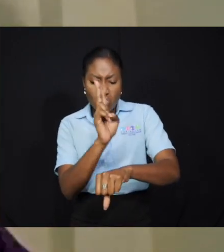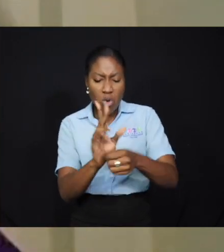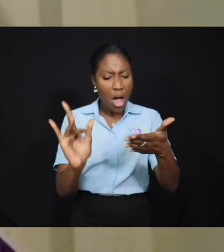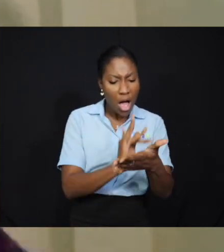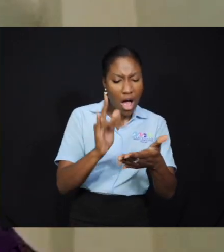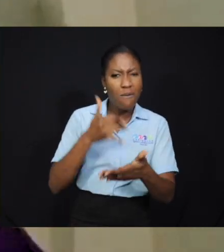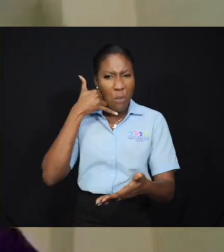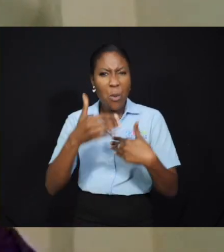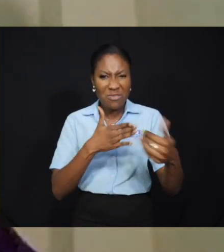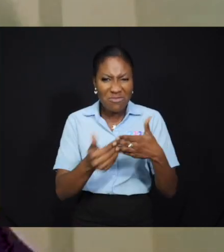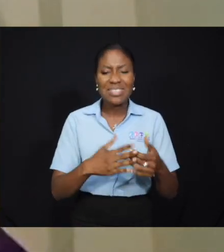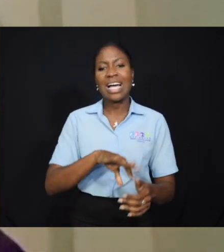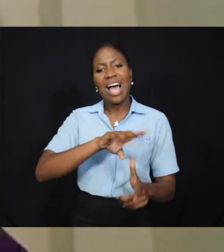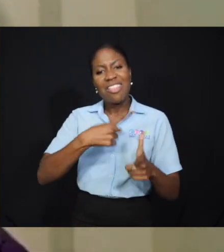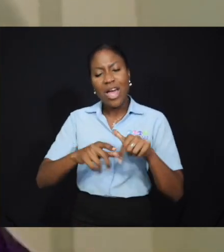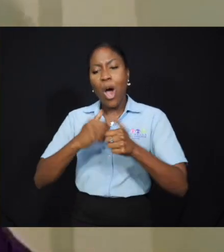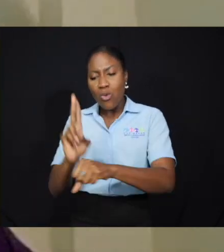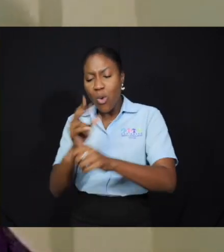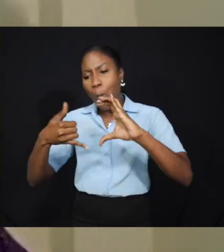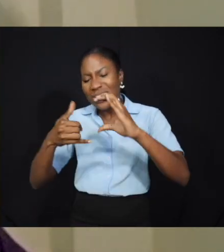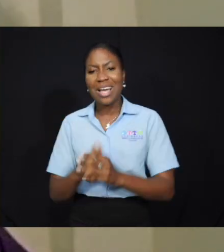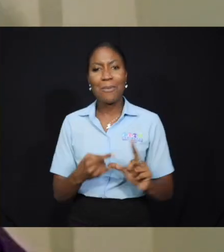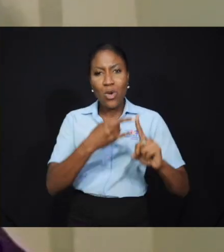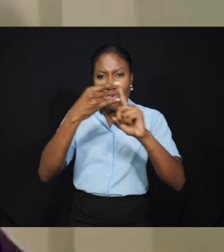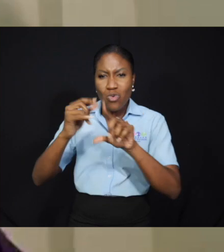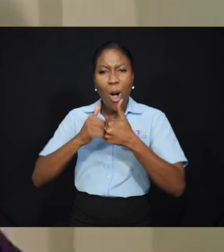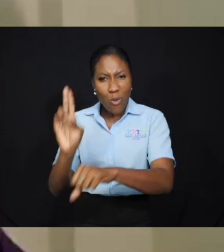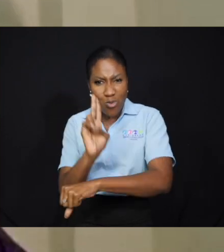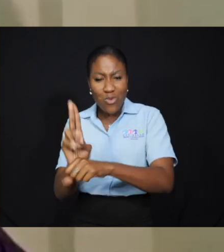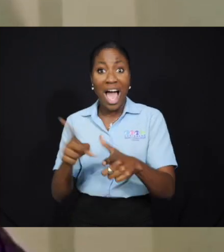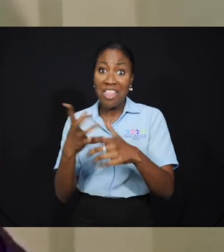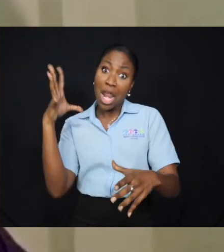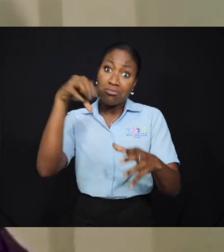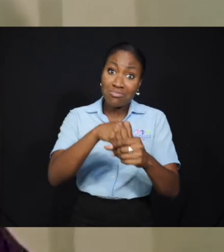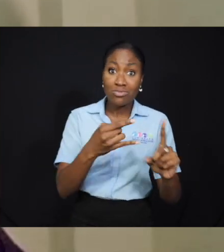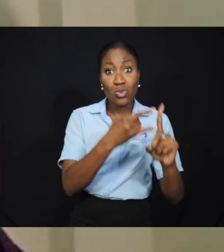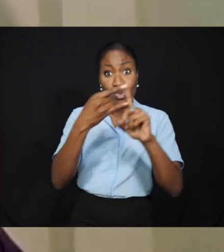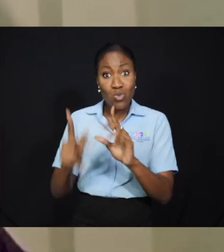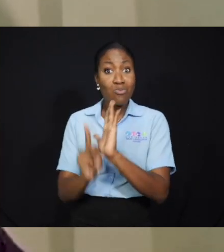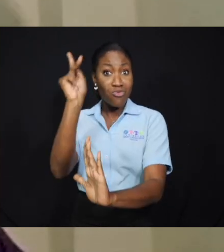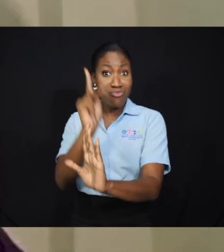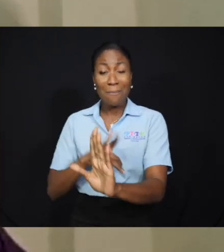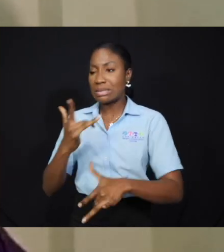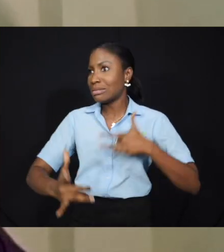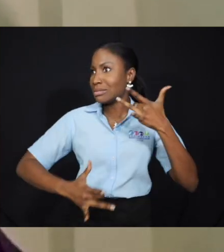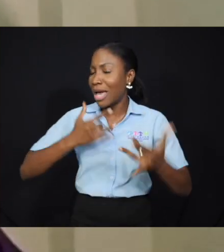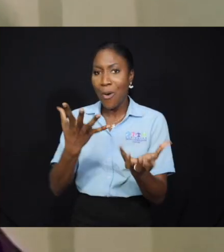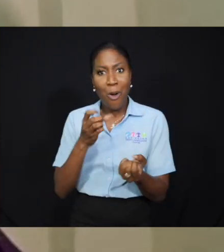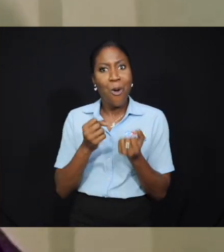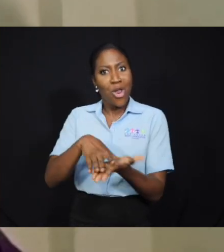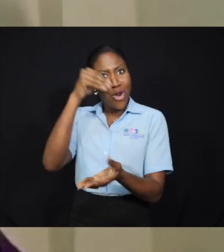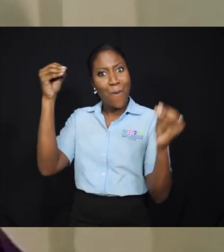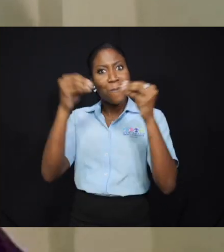WhatsApp, how to go on Zoom. Then they are participating in our Zoom programs, and they are excited to learn more because they